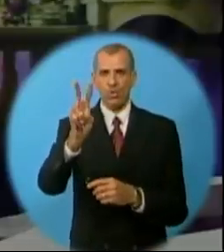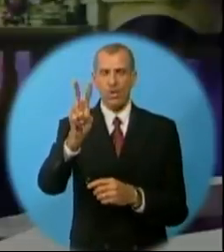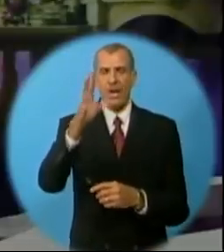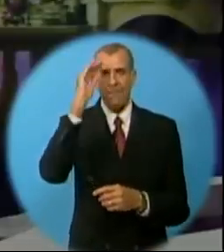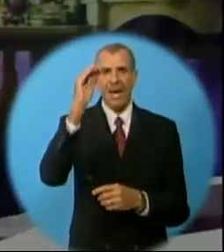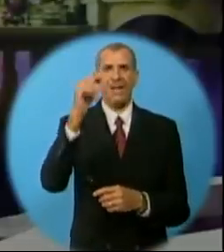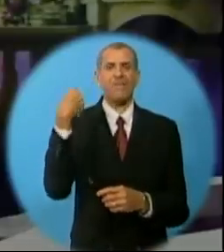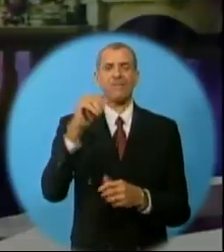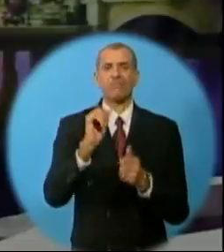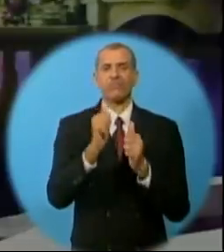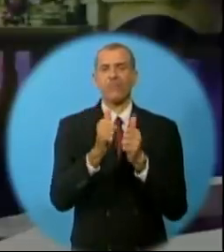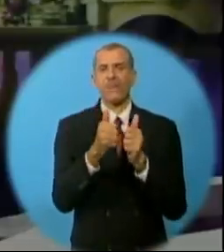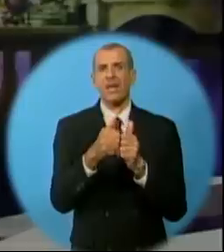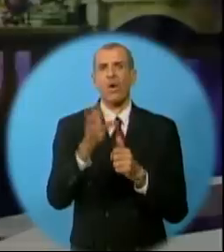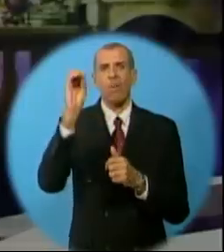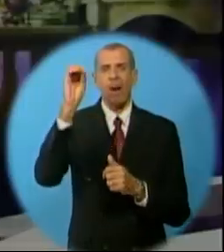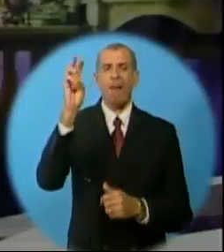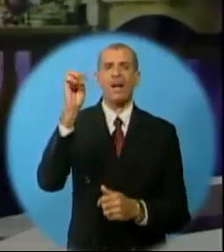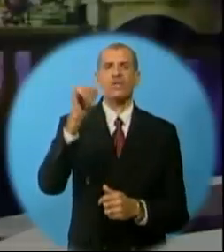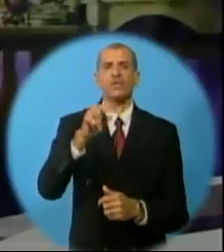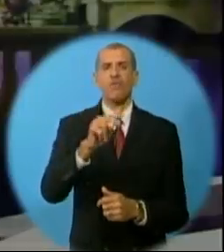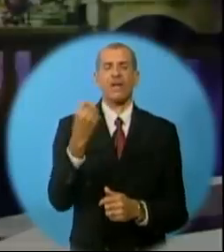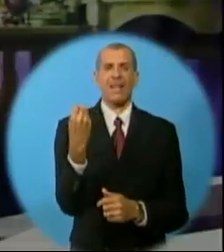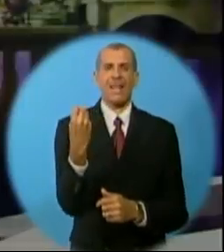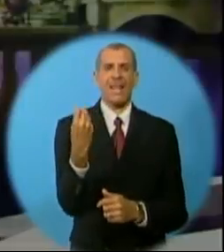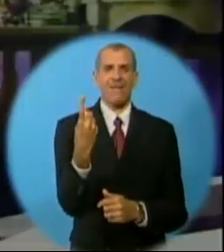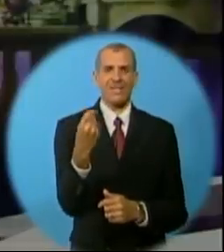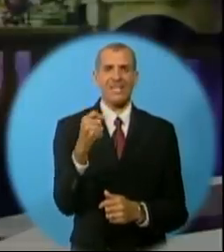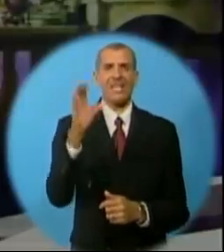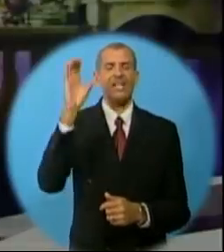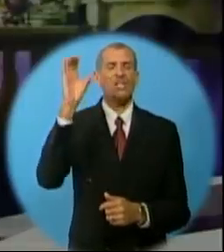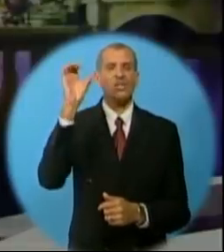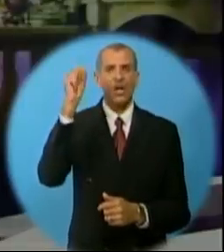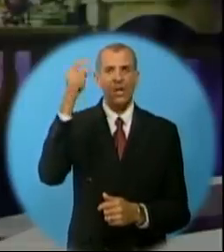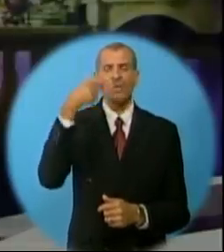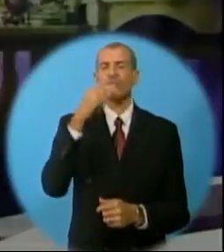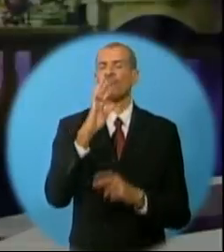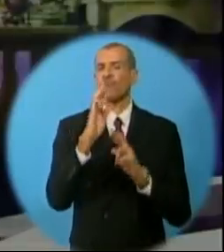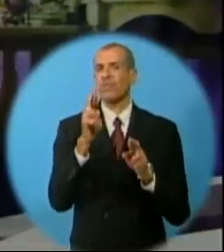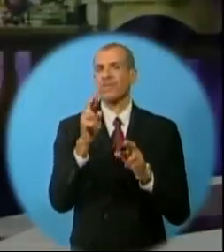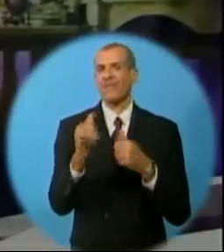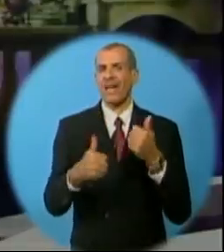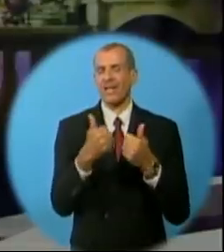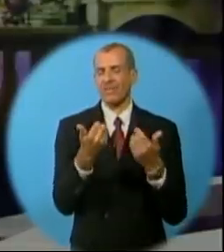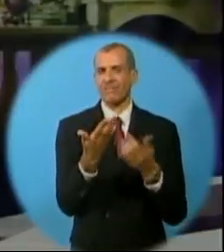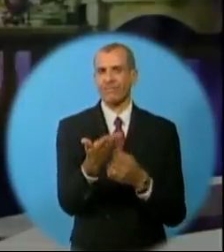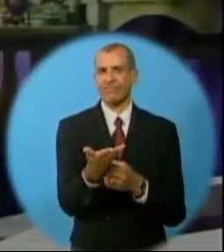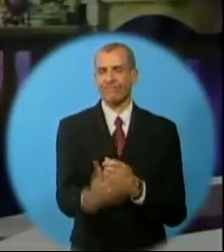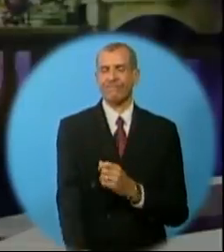match Omar Marshall taking 2 for 11. Again, CBC's Sean Green reports on some of the action from that innings.